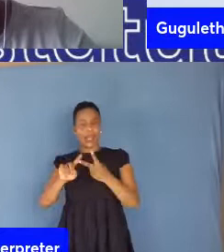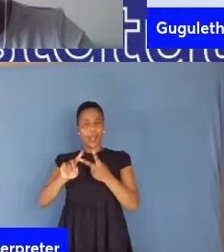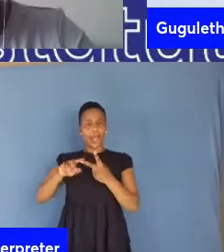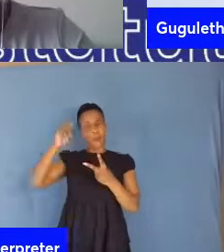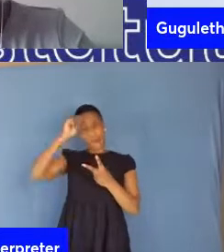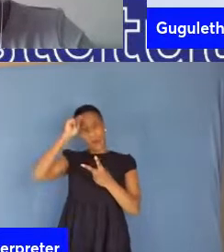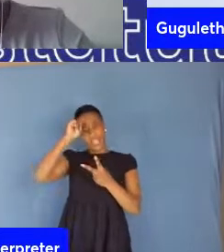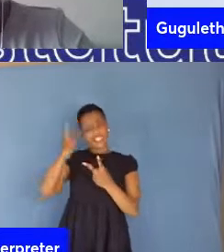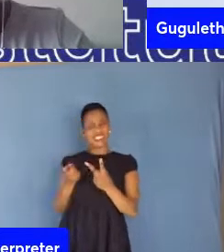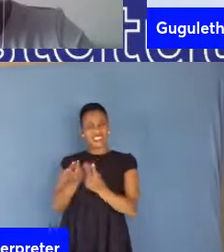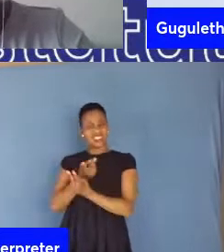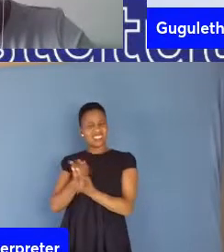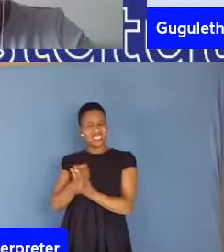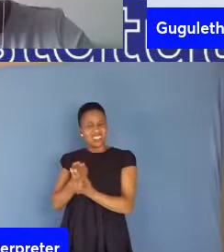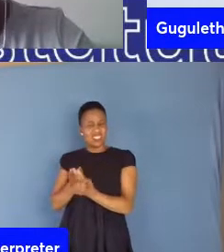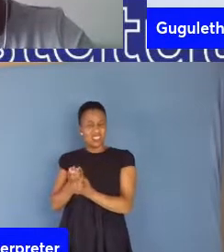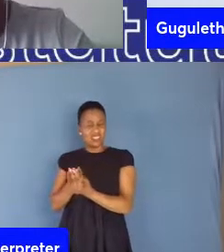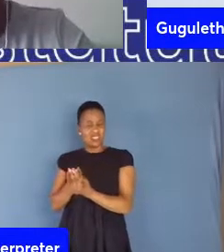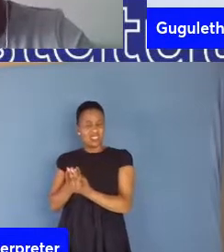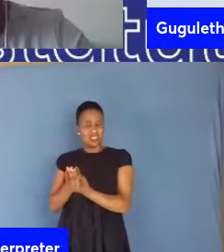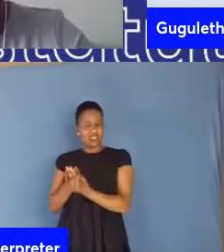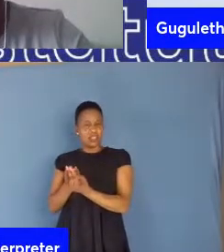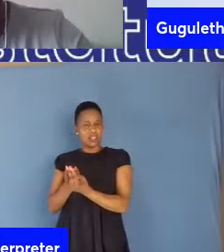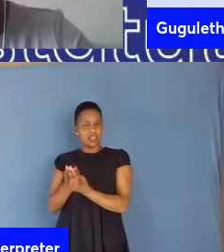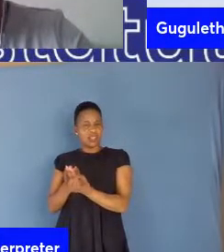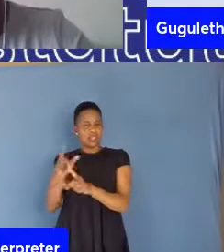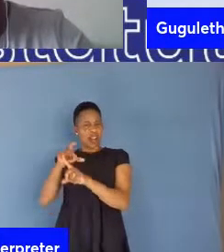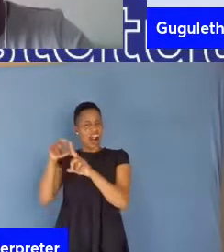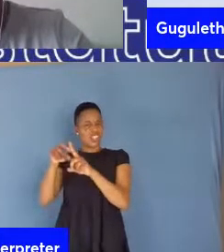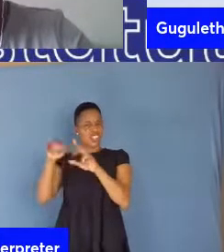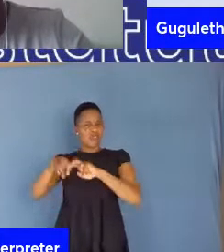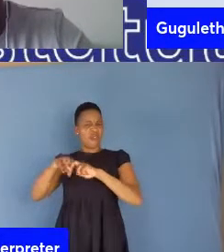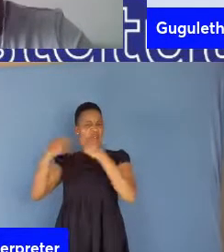why is the rape culture so pervasive?